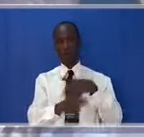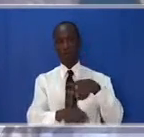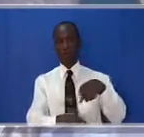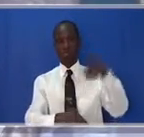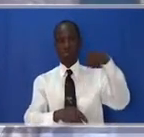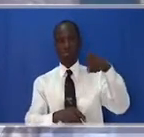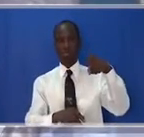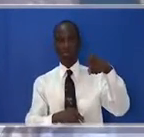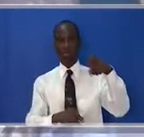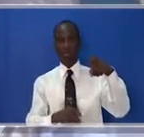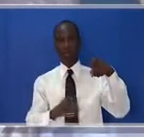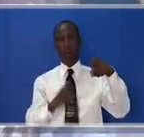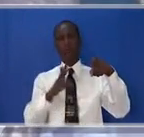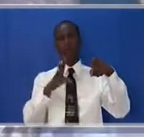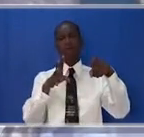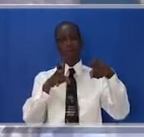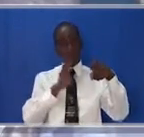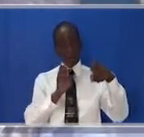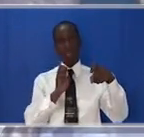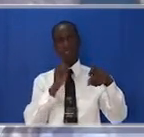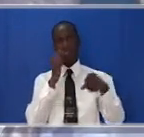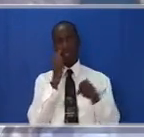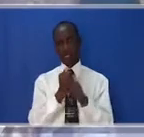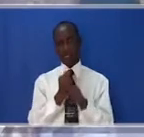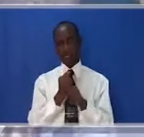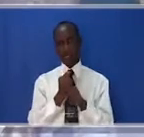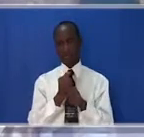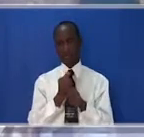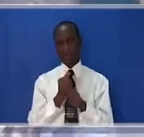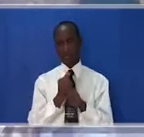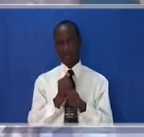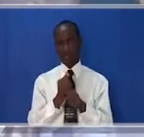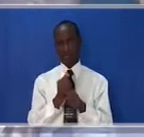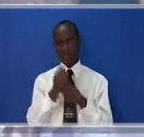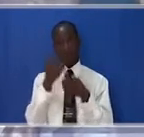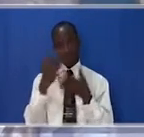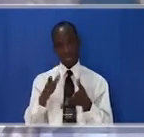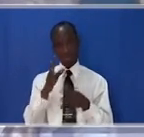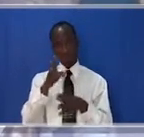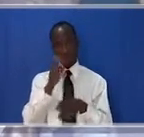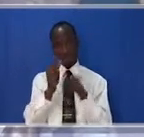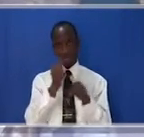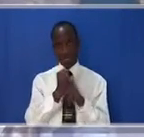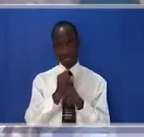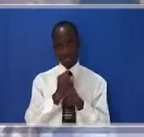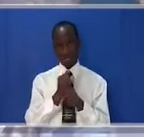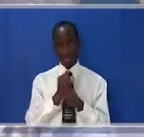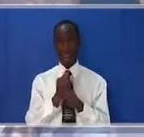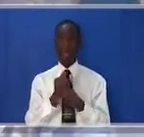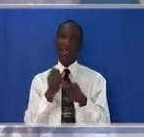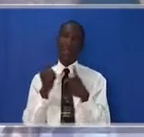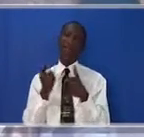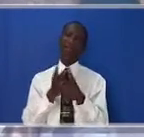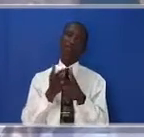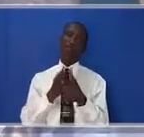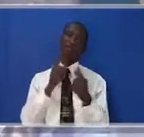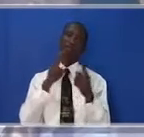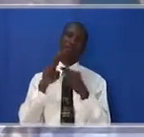Na enu echiri mfirinsi aha na enechi. Udifuwa, udie wieye, wa